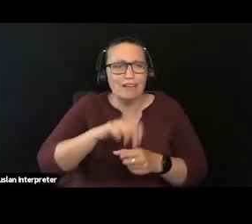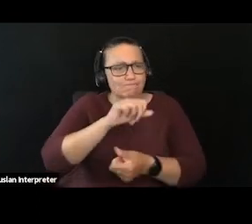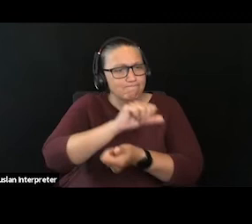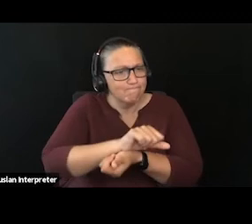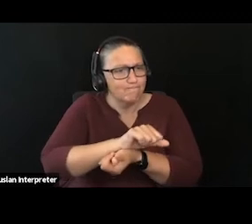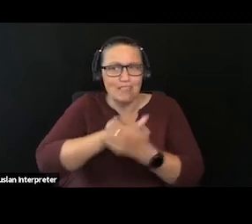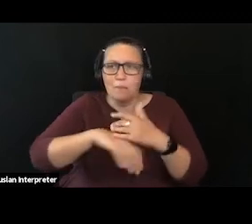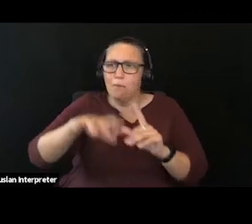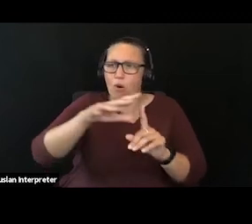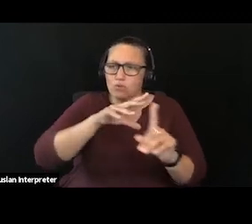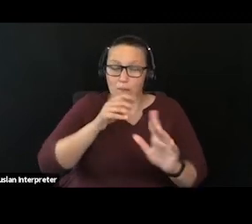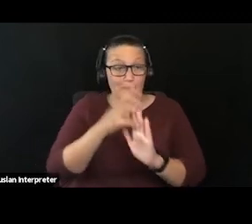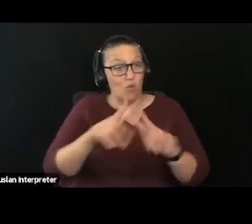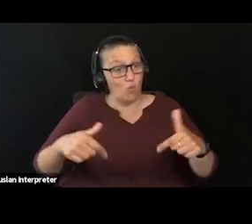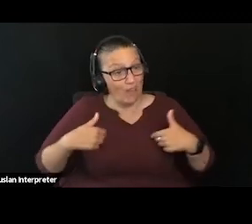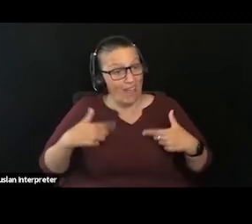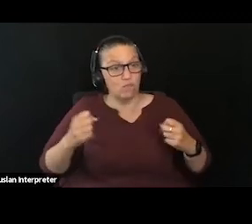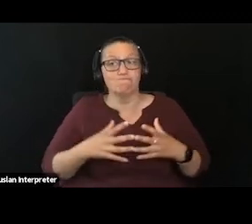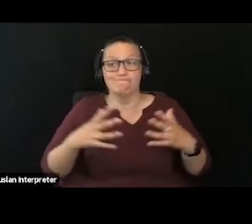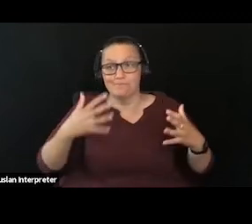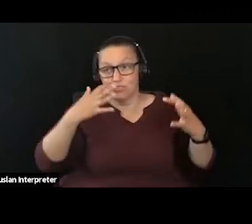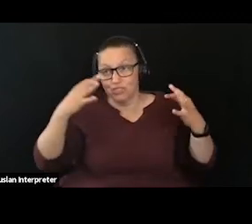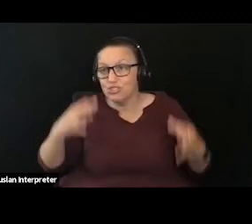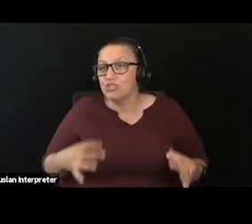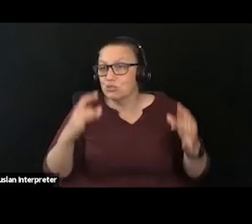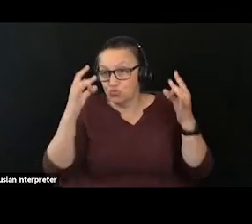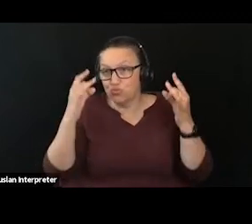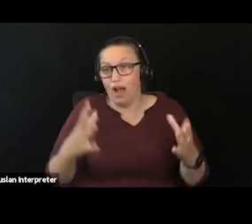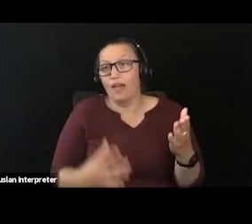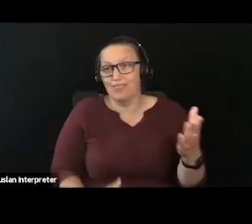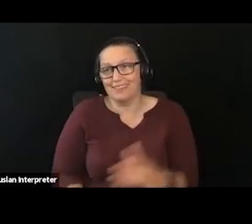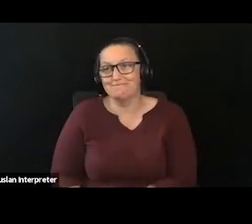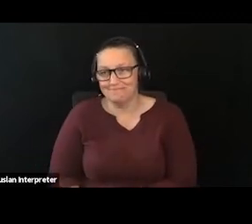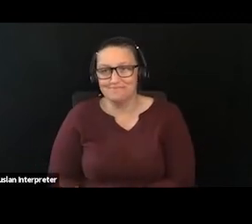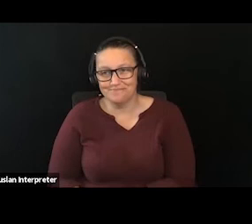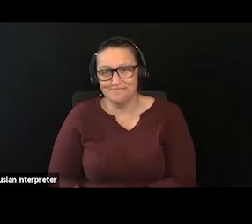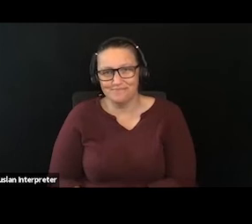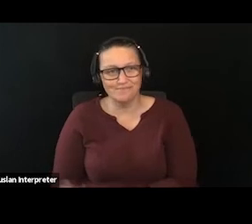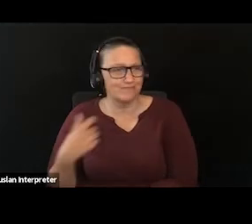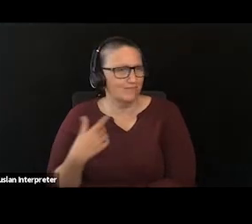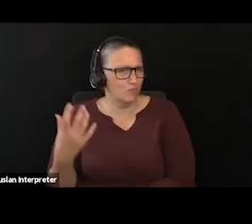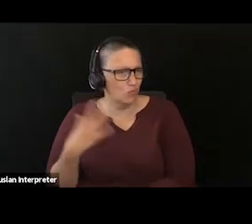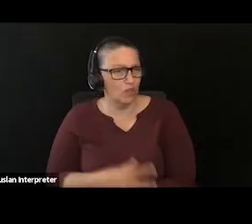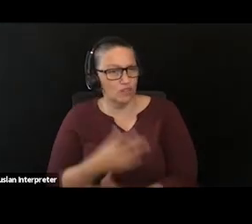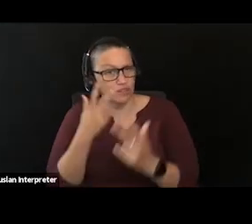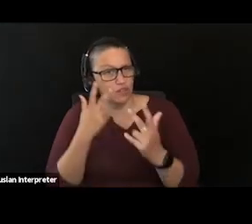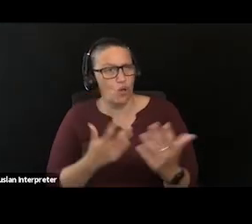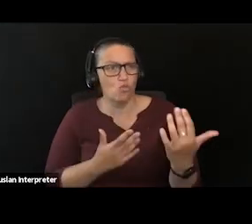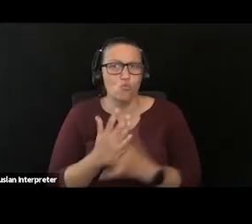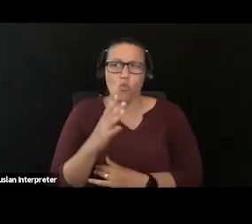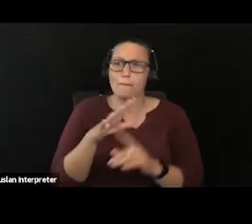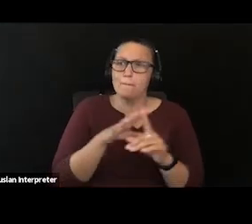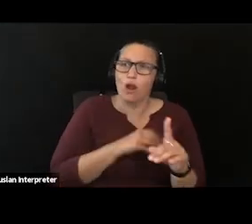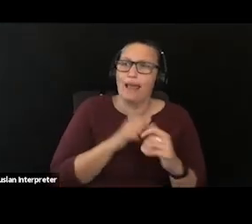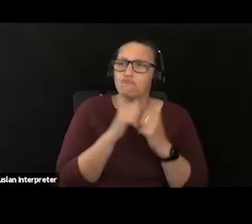drove our decision there. I wanted to take you through the modeling structure first, so that you get an idea of how